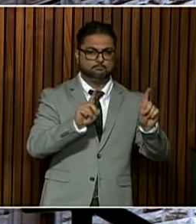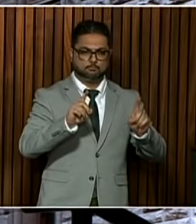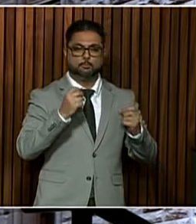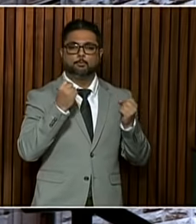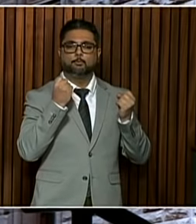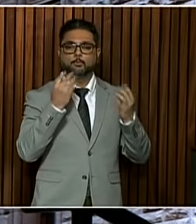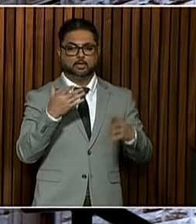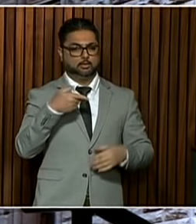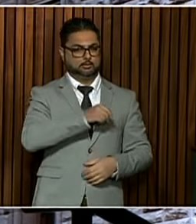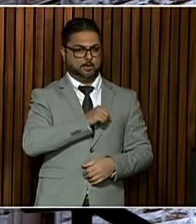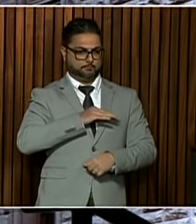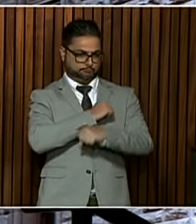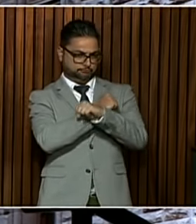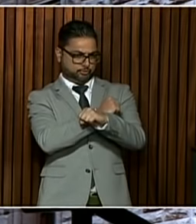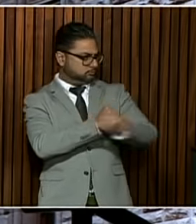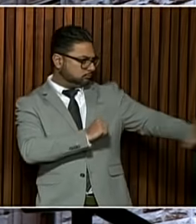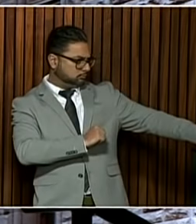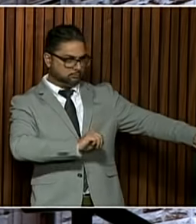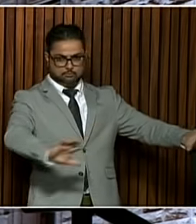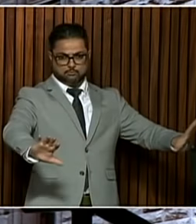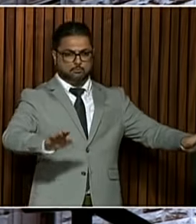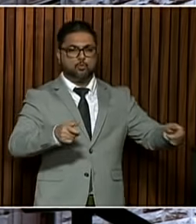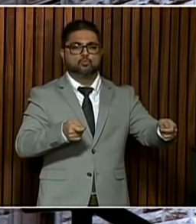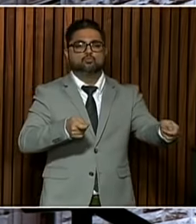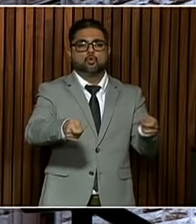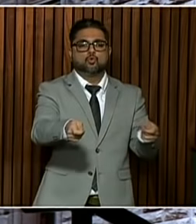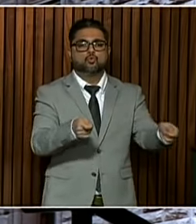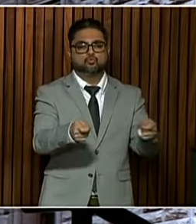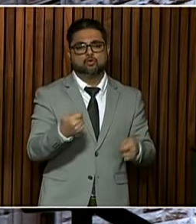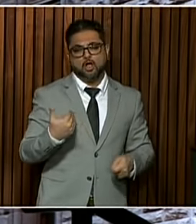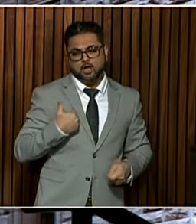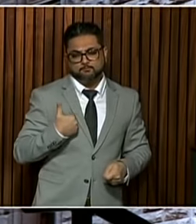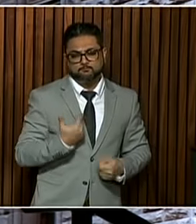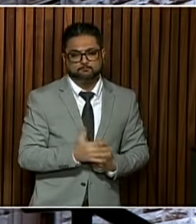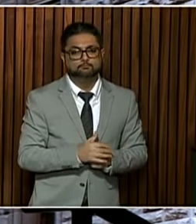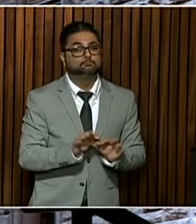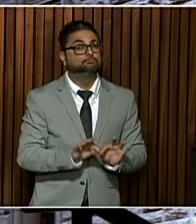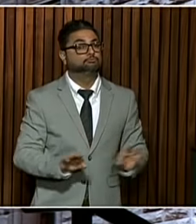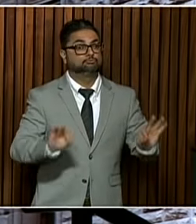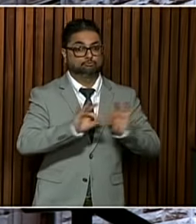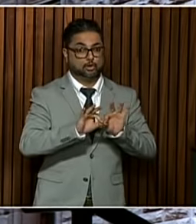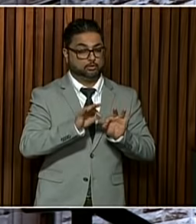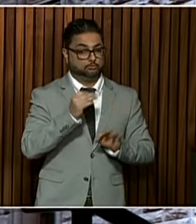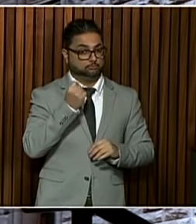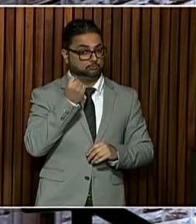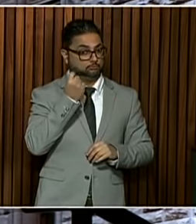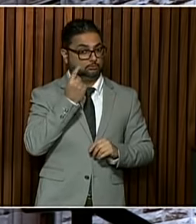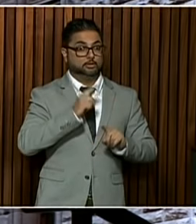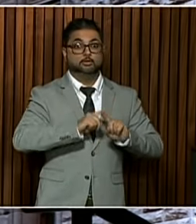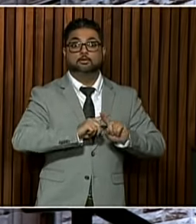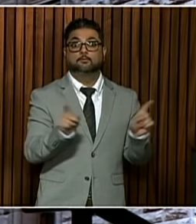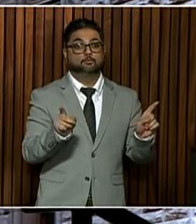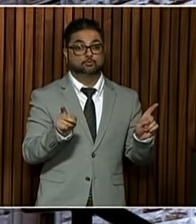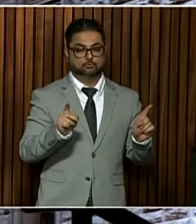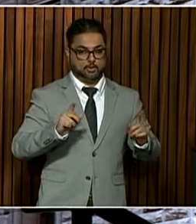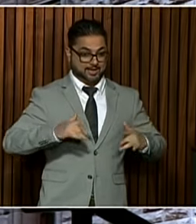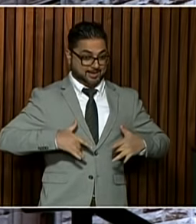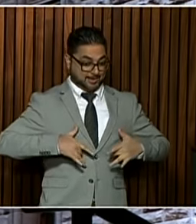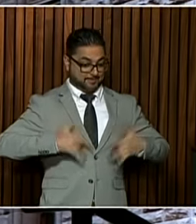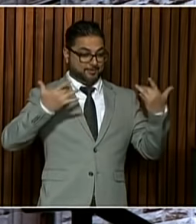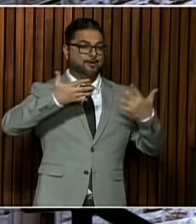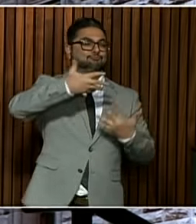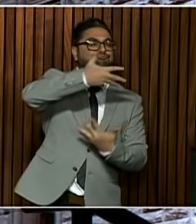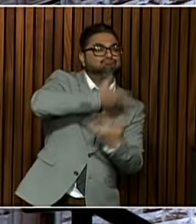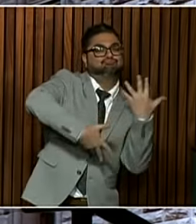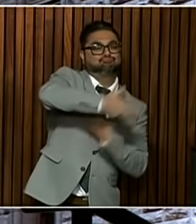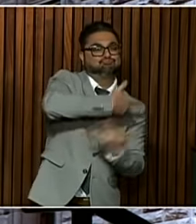so you have to differentiate between numbers in public gatherings versus events, or events that are actually tabled, or